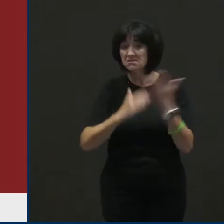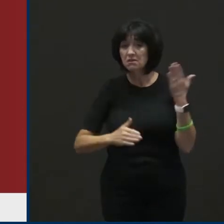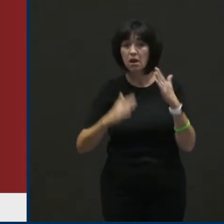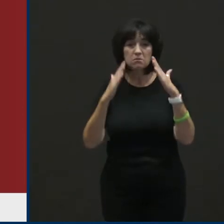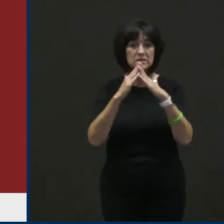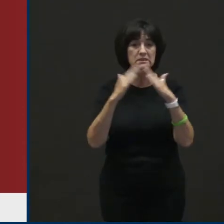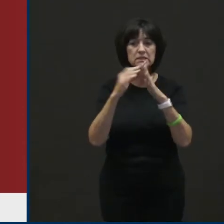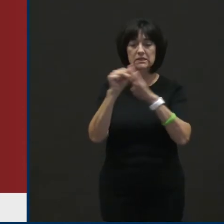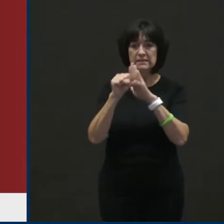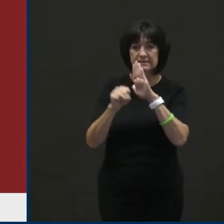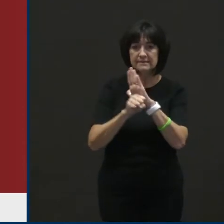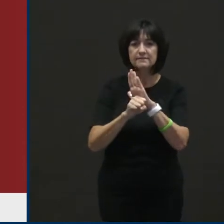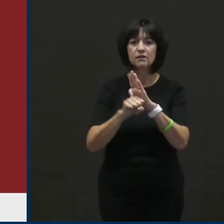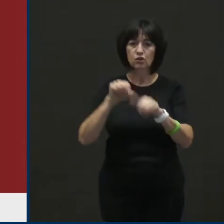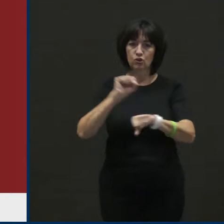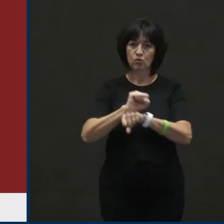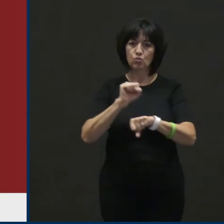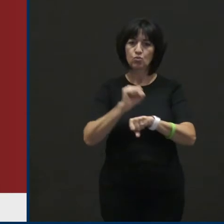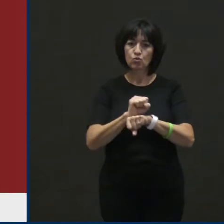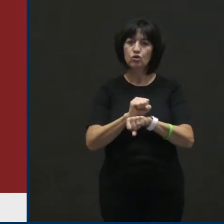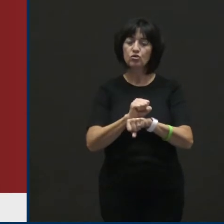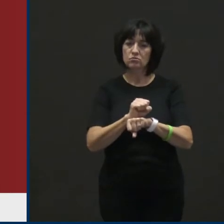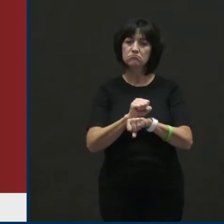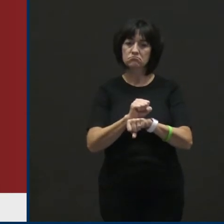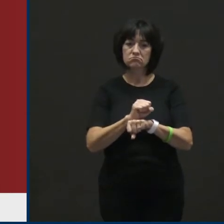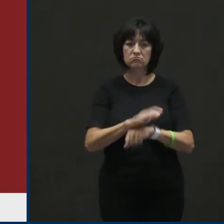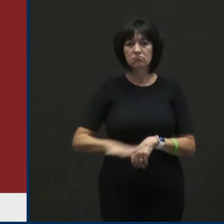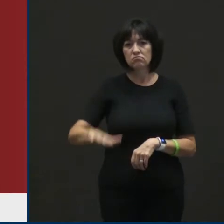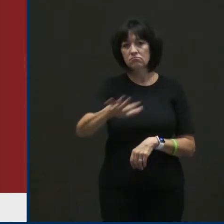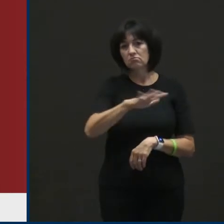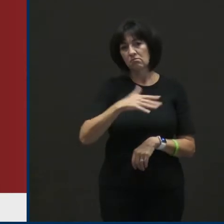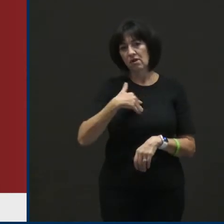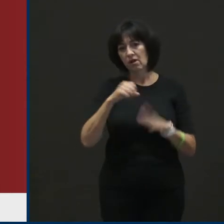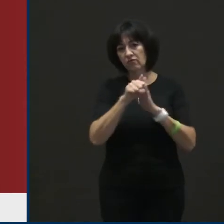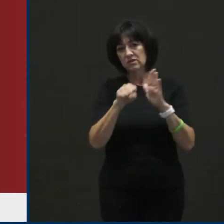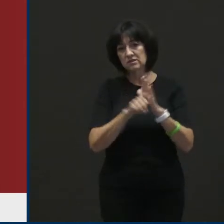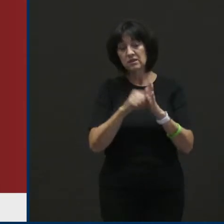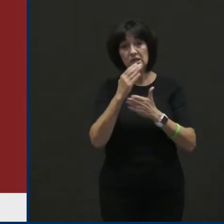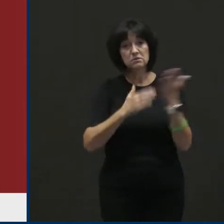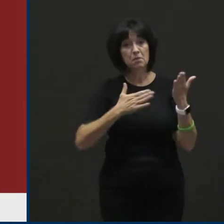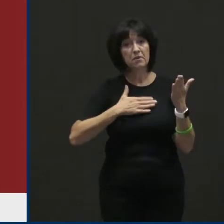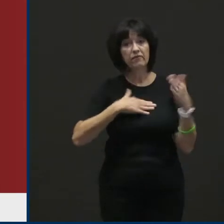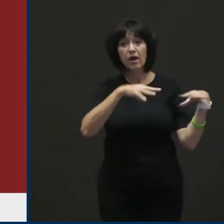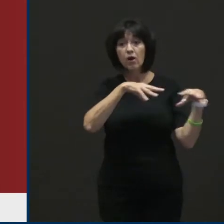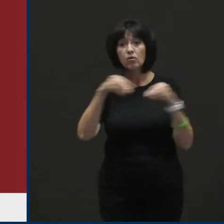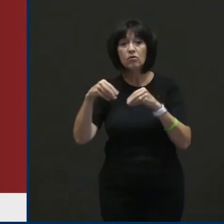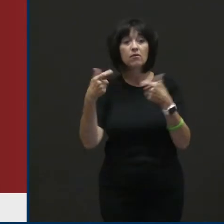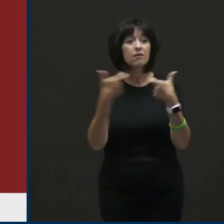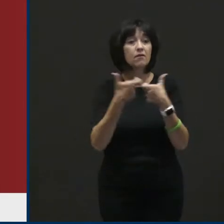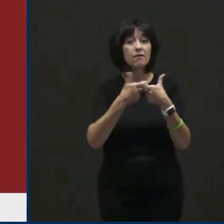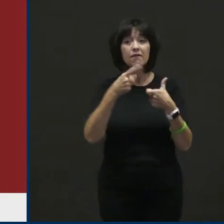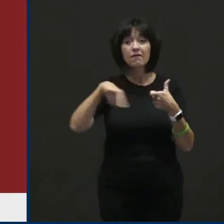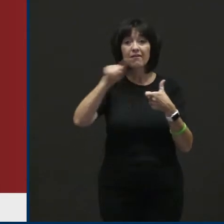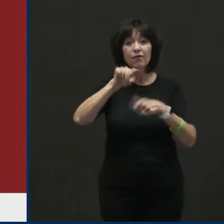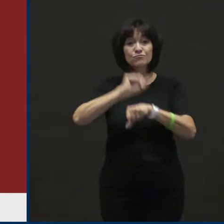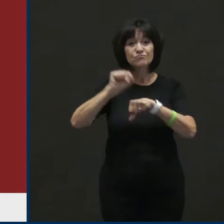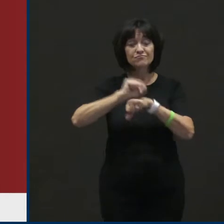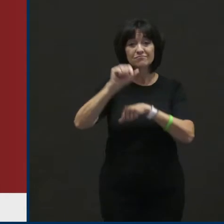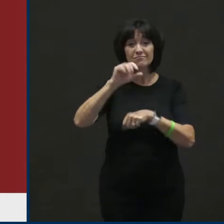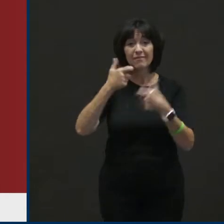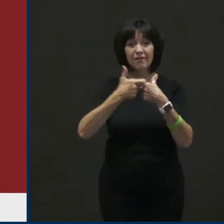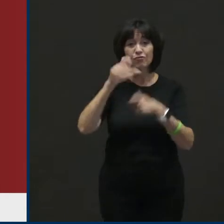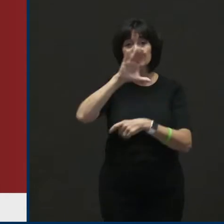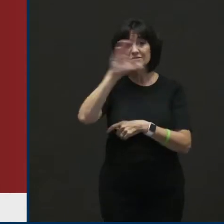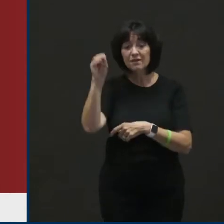cities and towns across our state to our electrical power workers, to our first